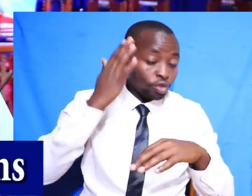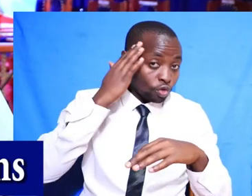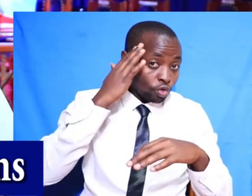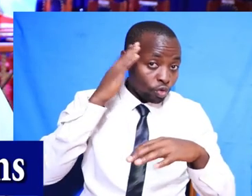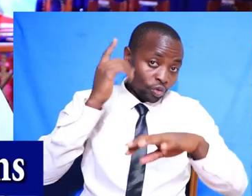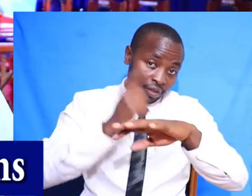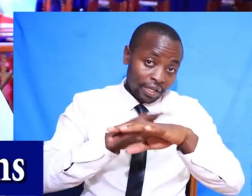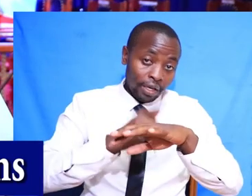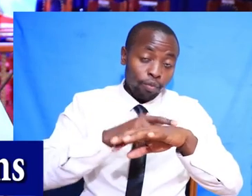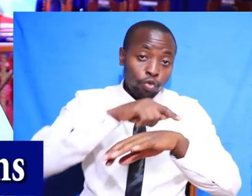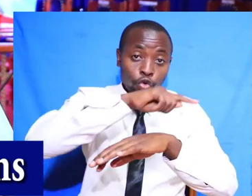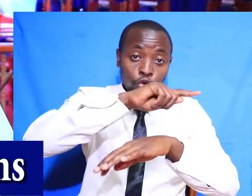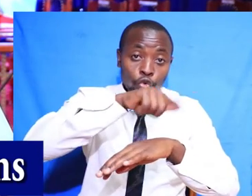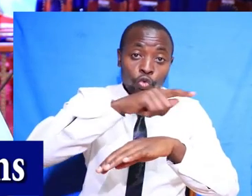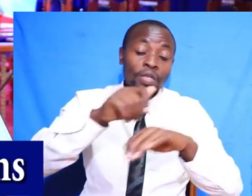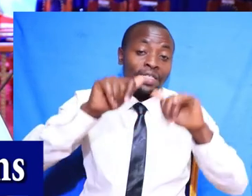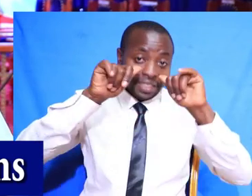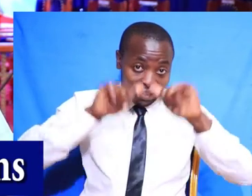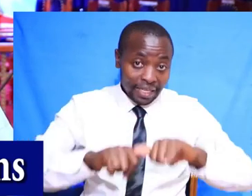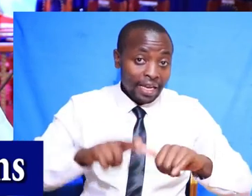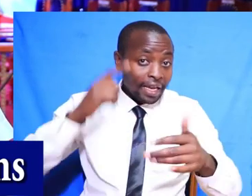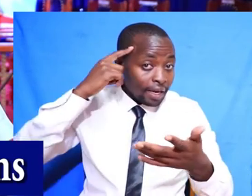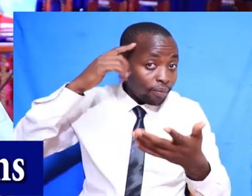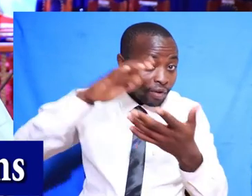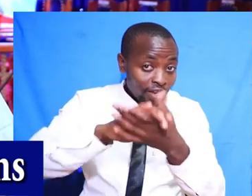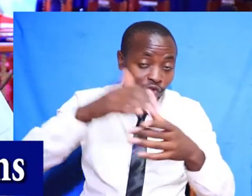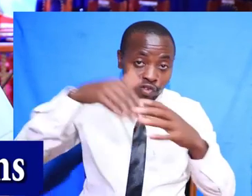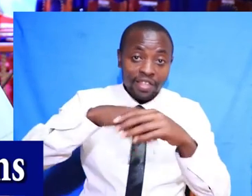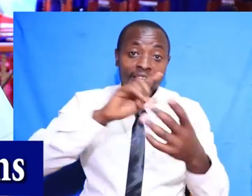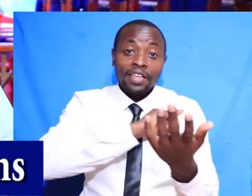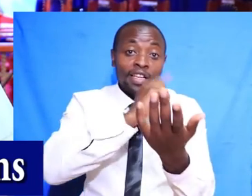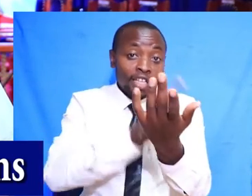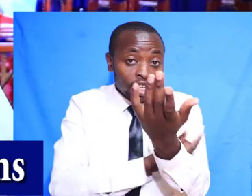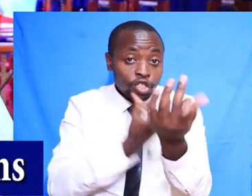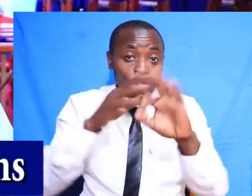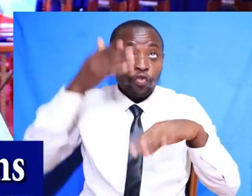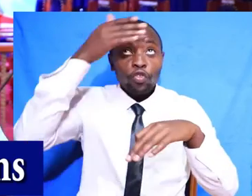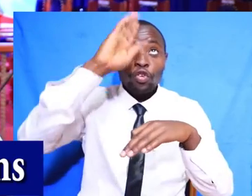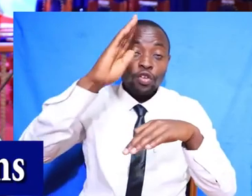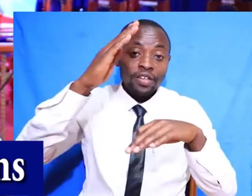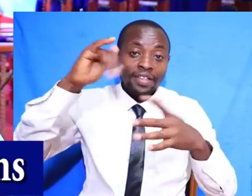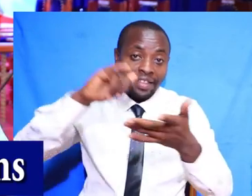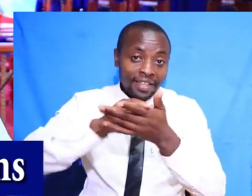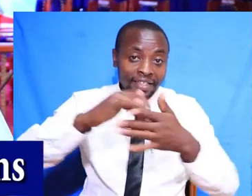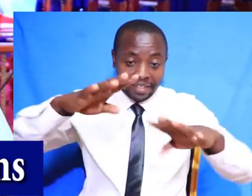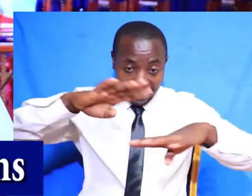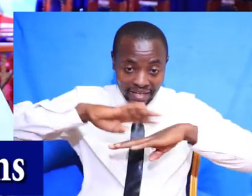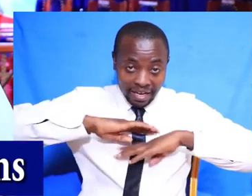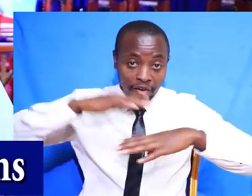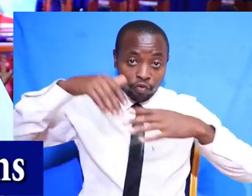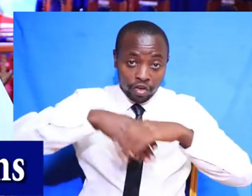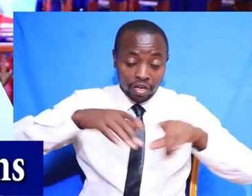stick and believe in the grace of God that is sufficient in our